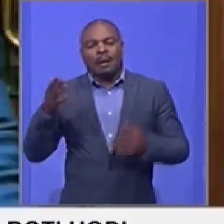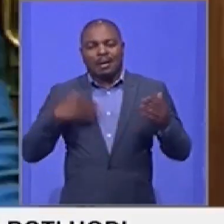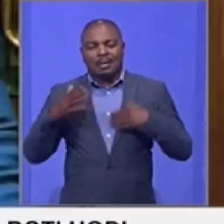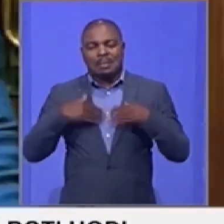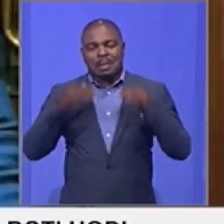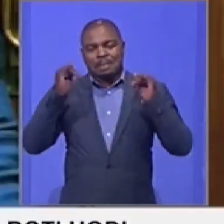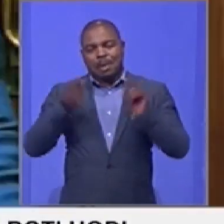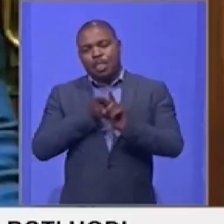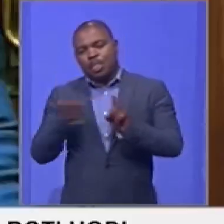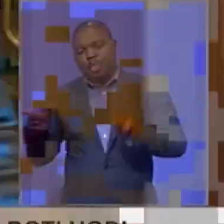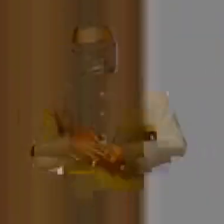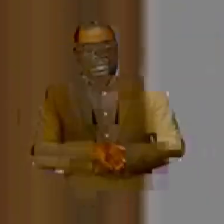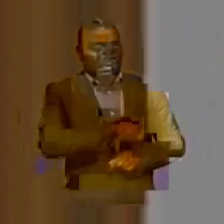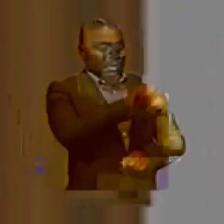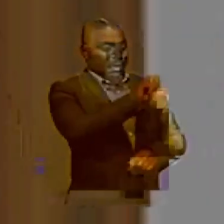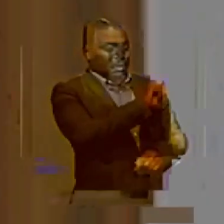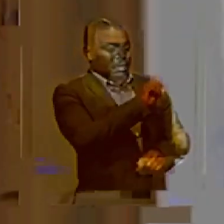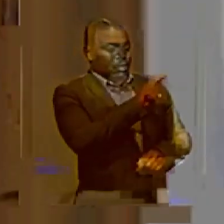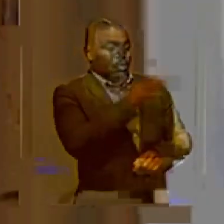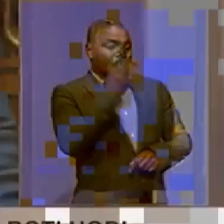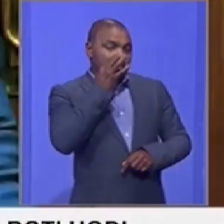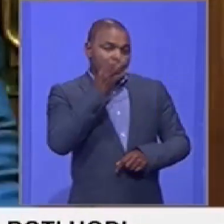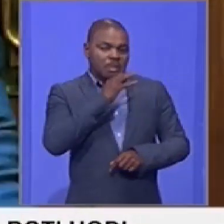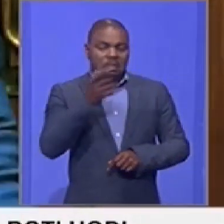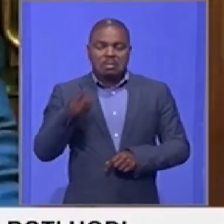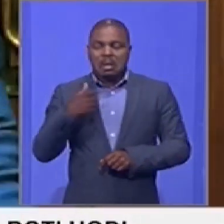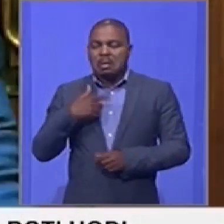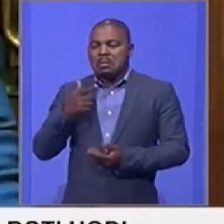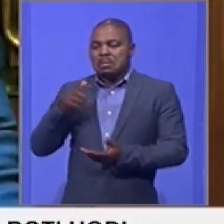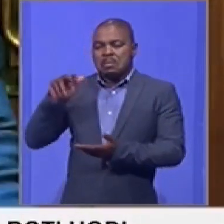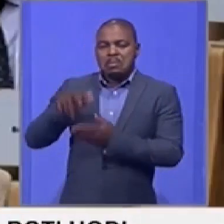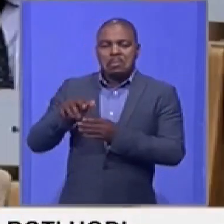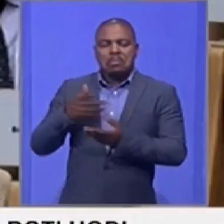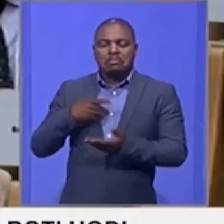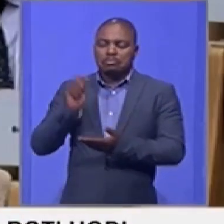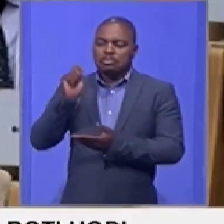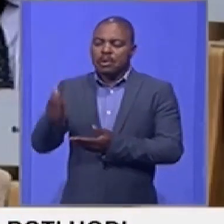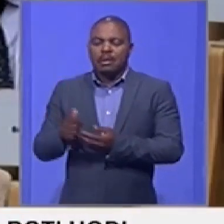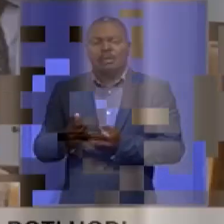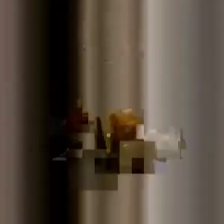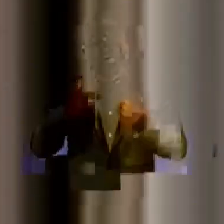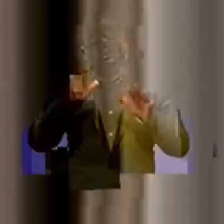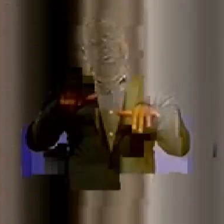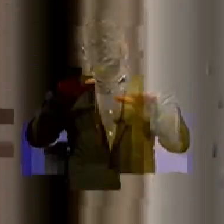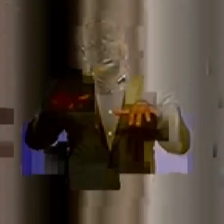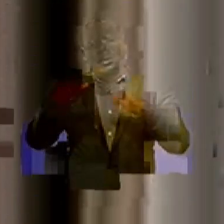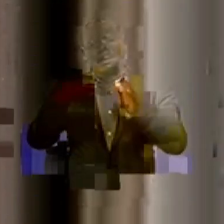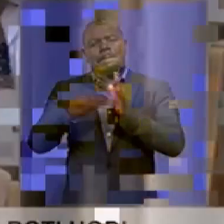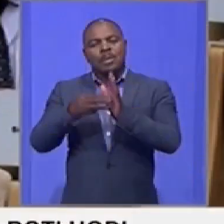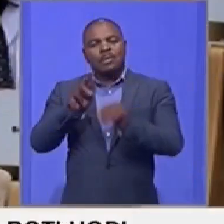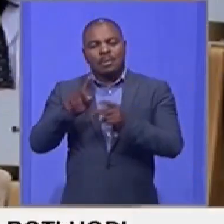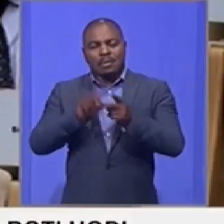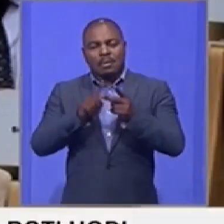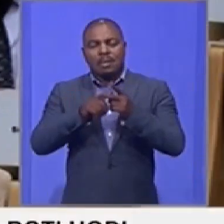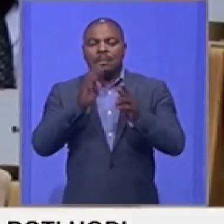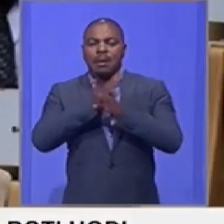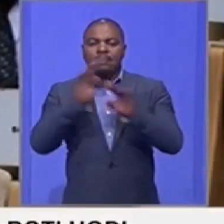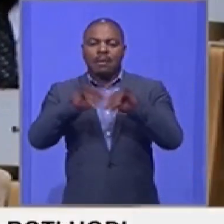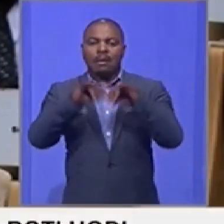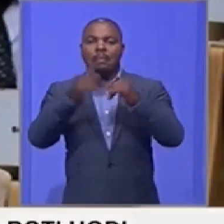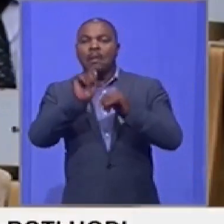maladministration. SIU ya re pegelo e kokwantswe ka diranta di le dimilione di le 17 e ga go rebolwa maina a ditlamo tsa